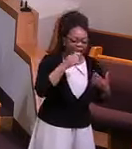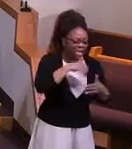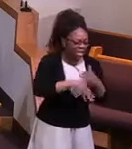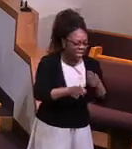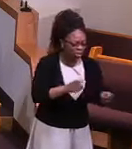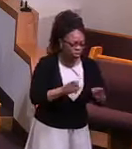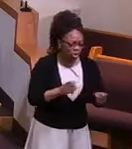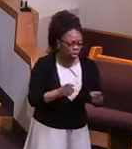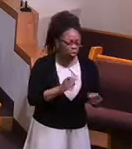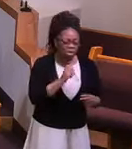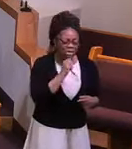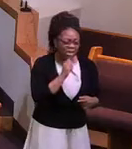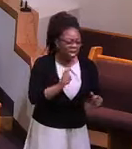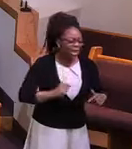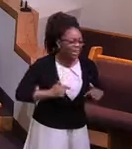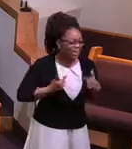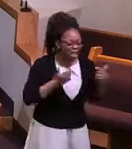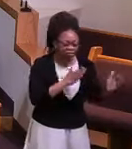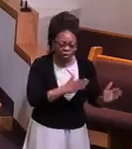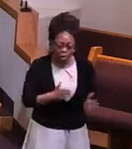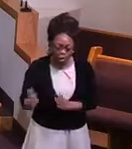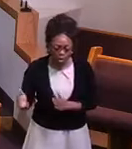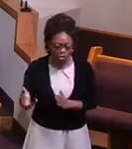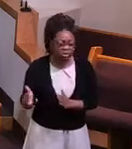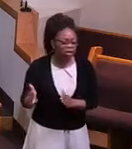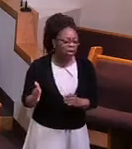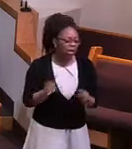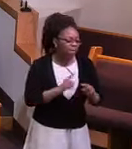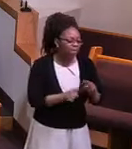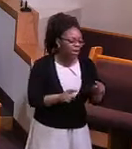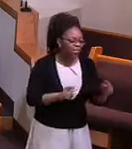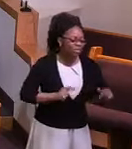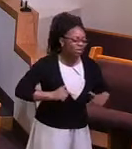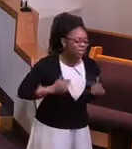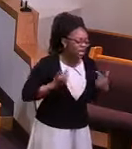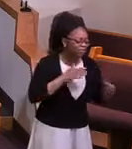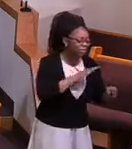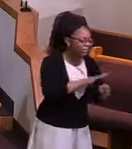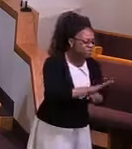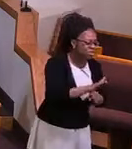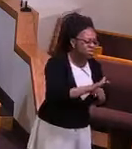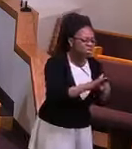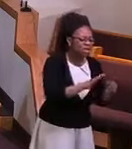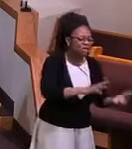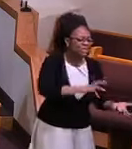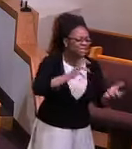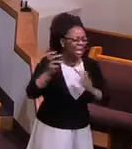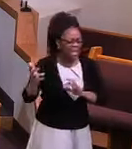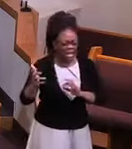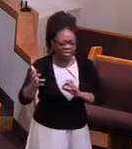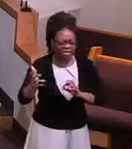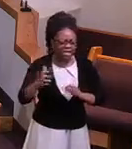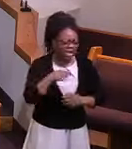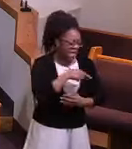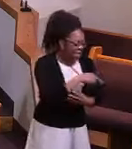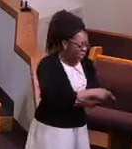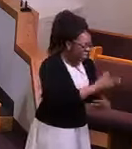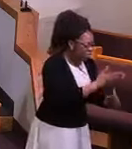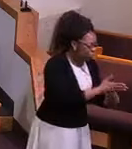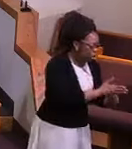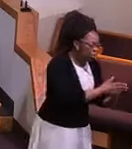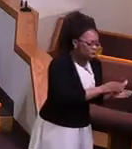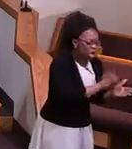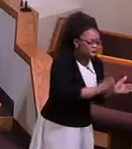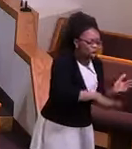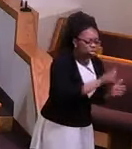with order and tranquility, but their life is full of chaos and disorder. This disturbed brother had lost